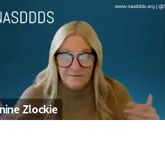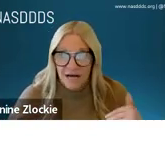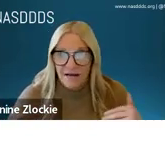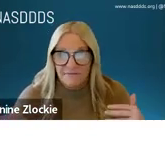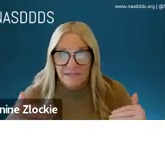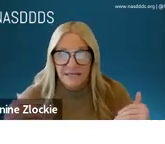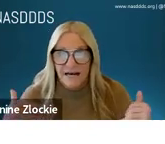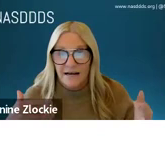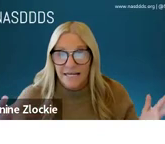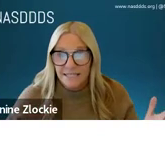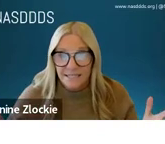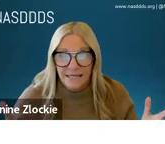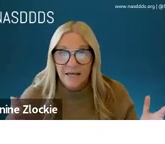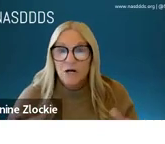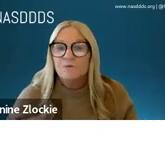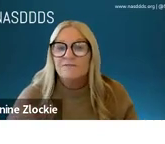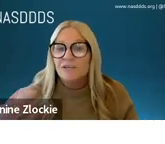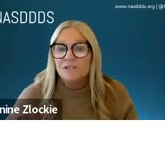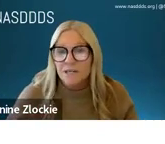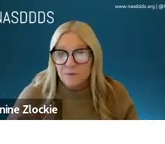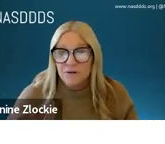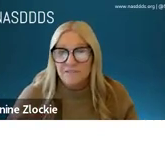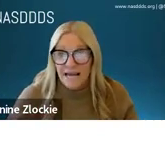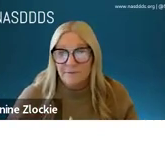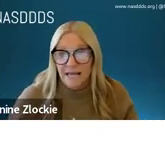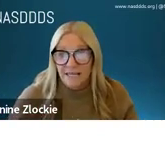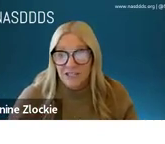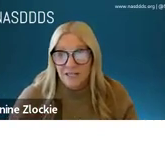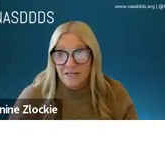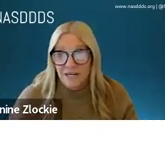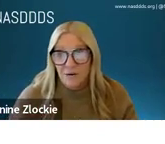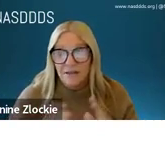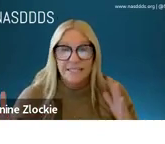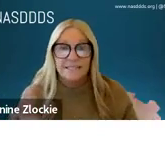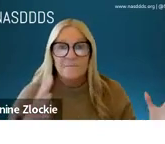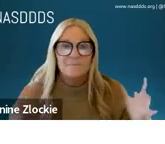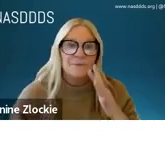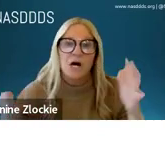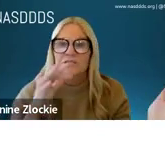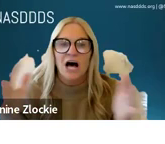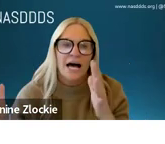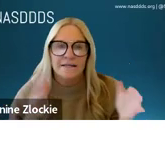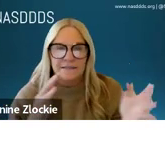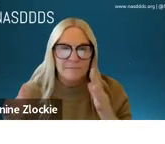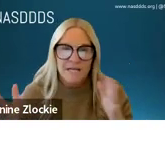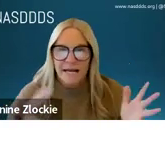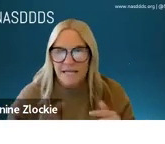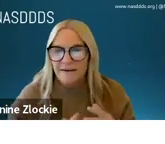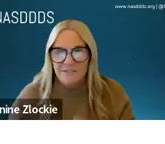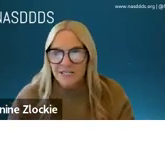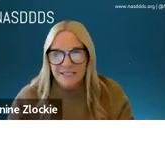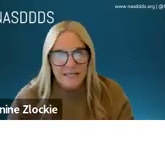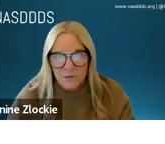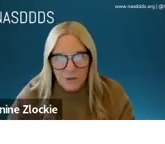division of IDD, reviews and approves the application, you know, and this goes on